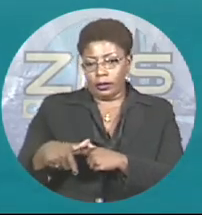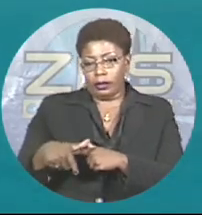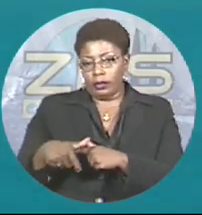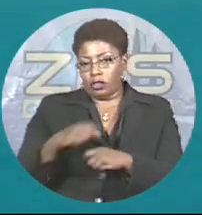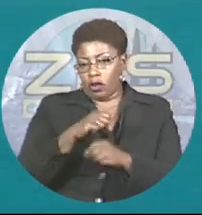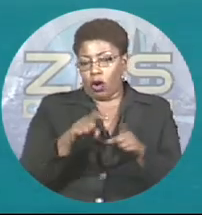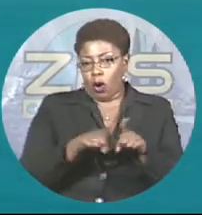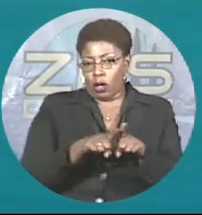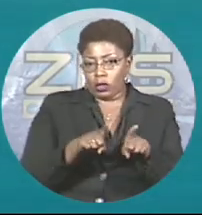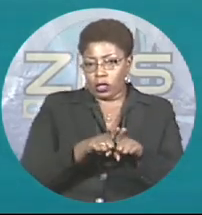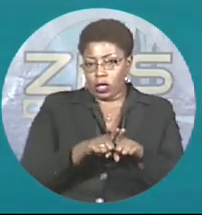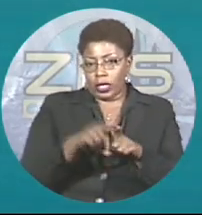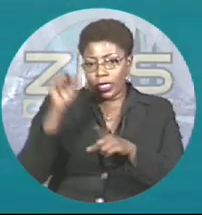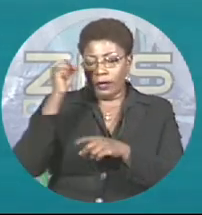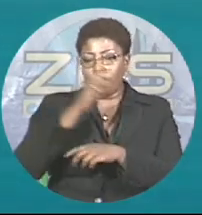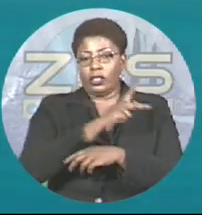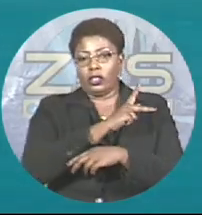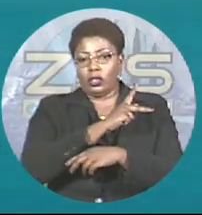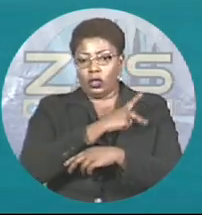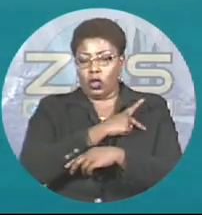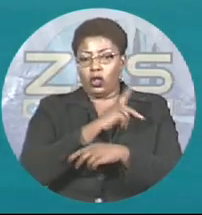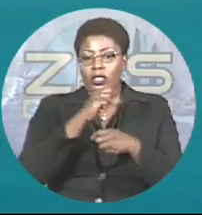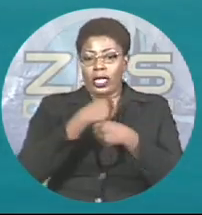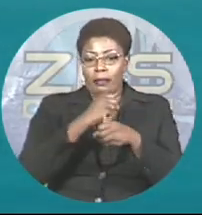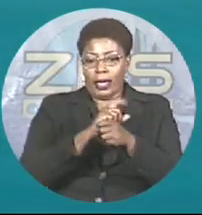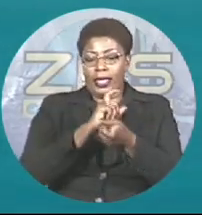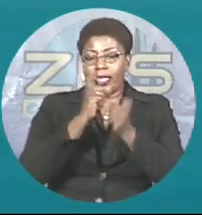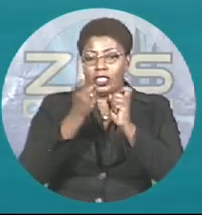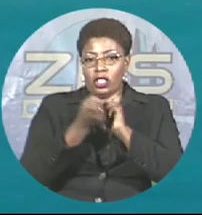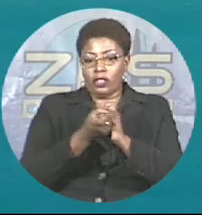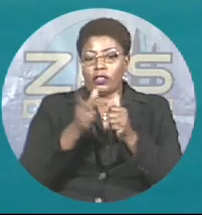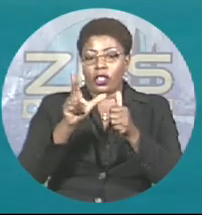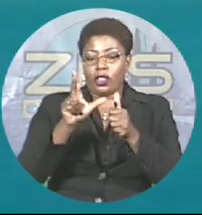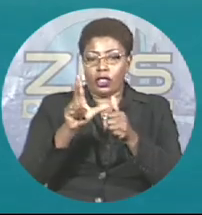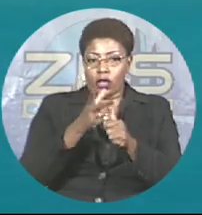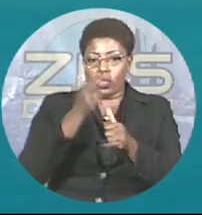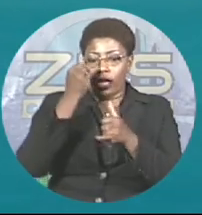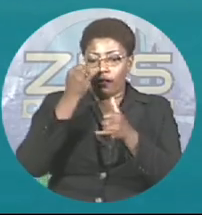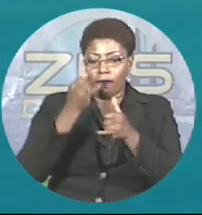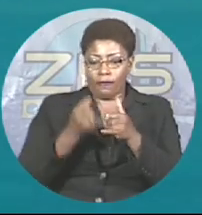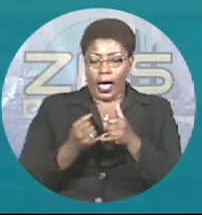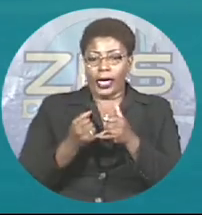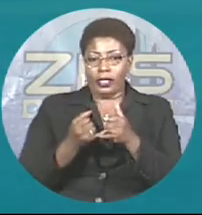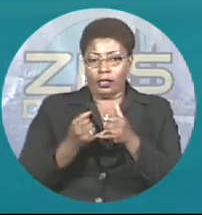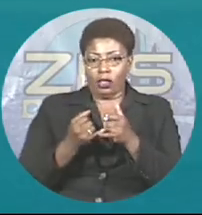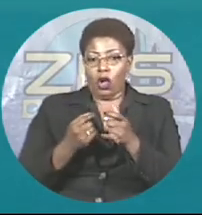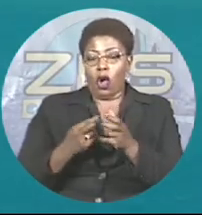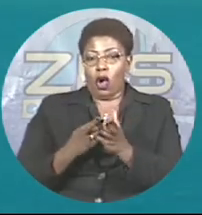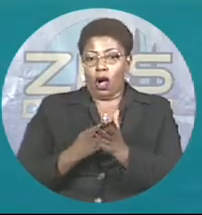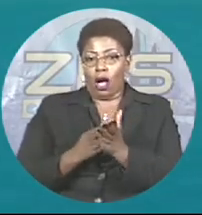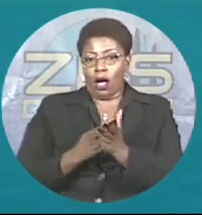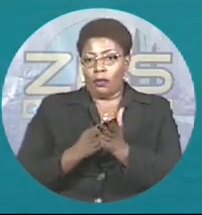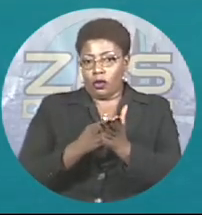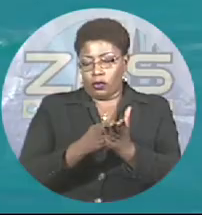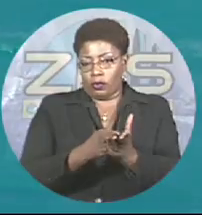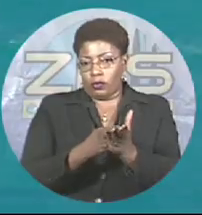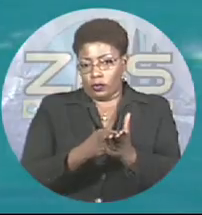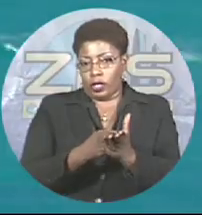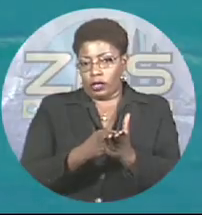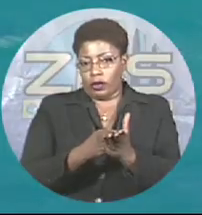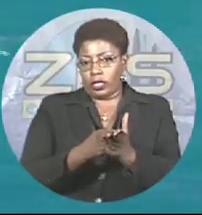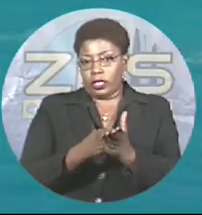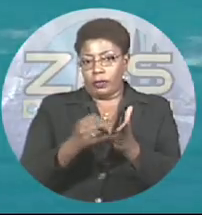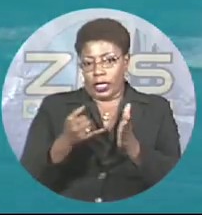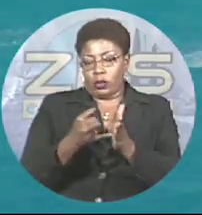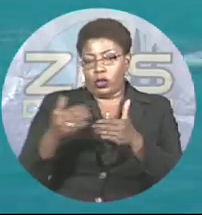Knowles, he made the necessary adjustments for the third and final C-Class race so that it wouldn't even be close. He had